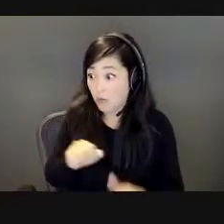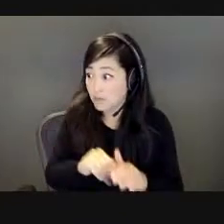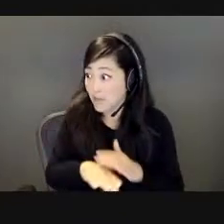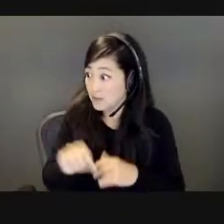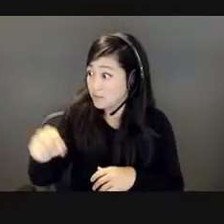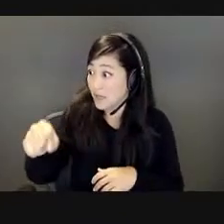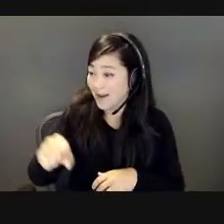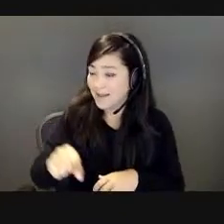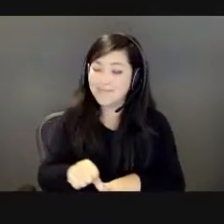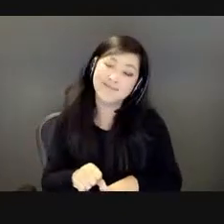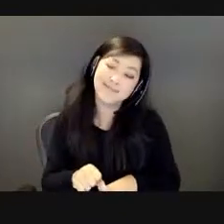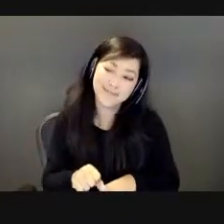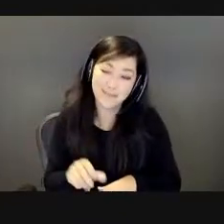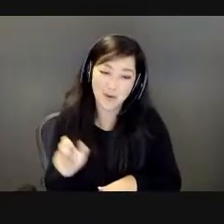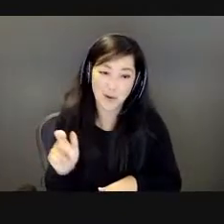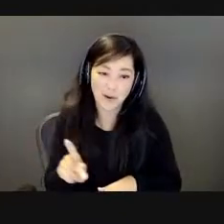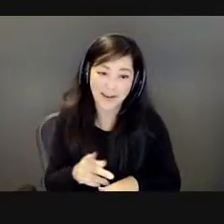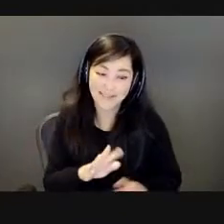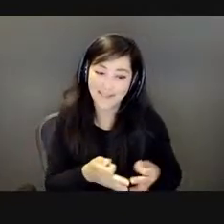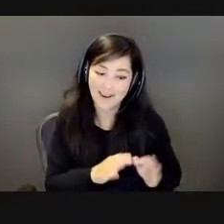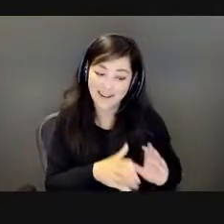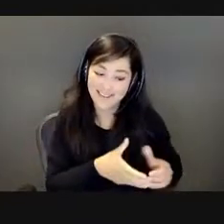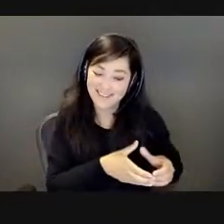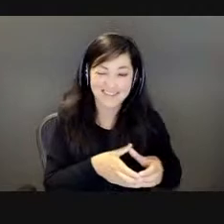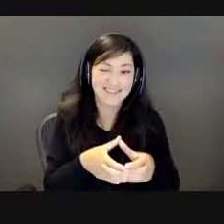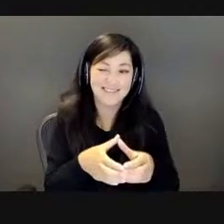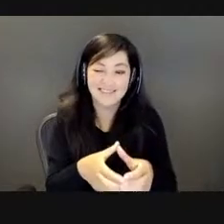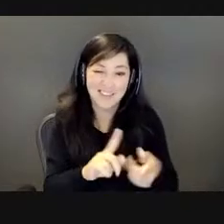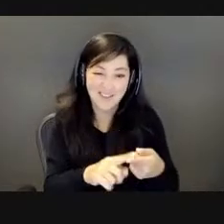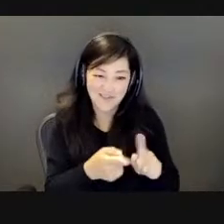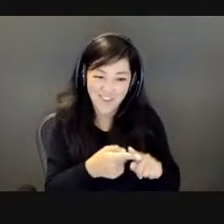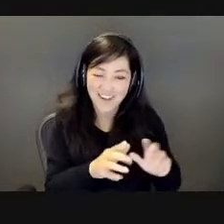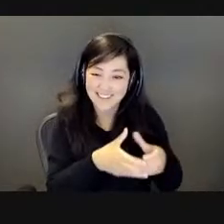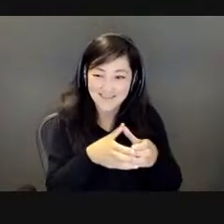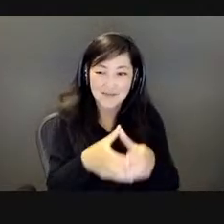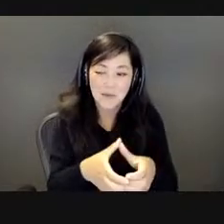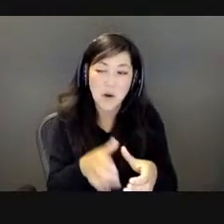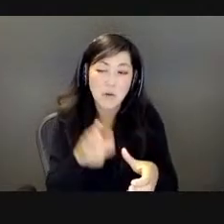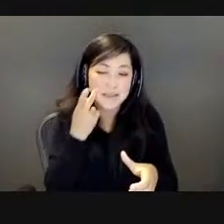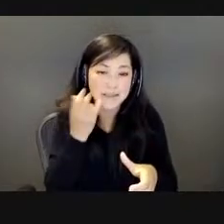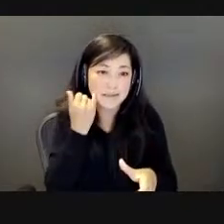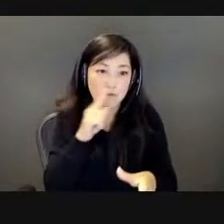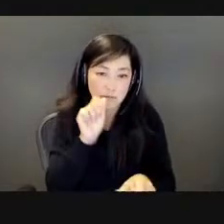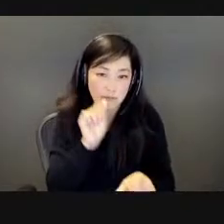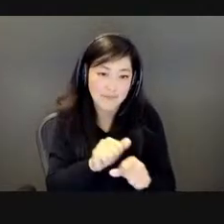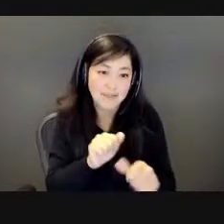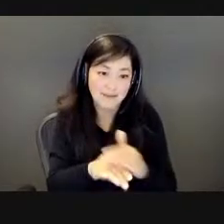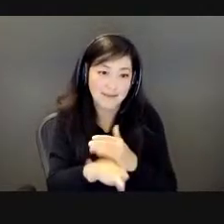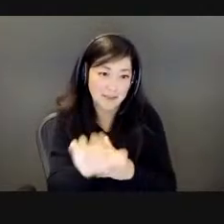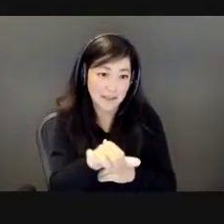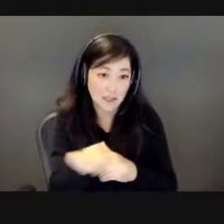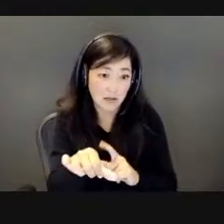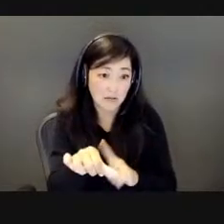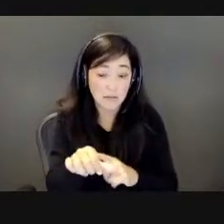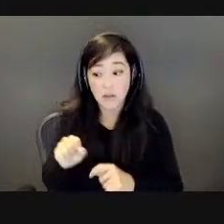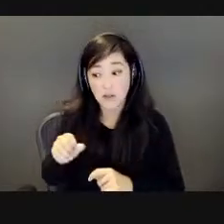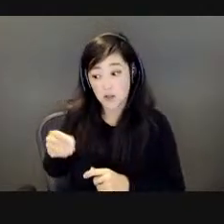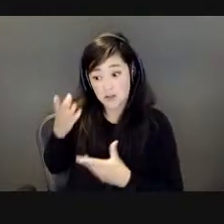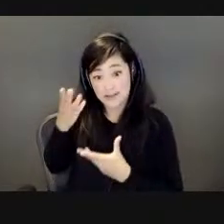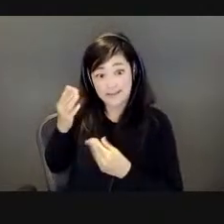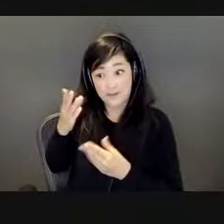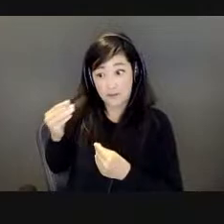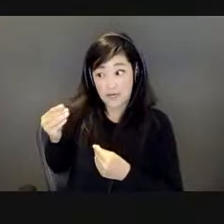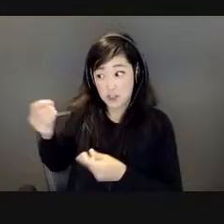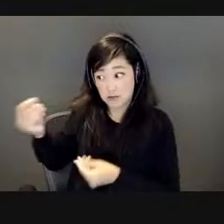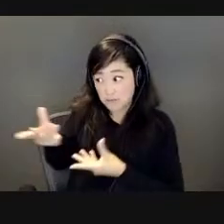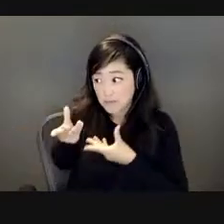are saying, okay, let's go find out if it actually is. So there's a difference between some of the information that's been shared with you